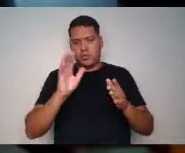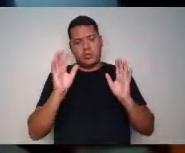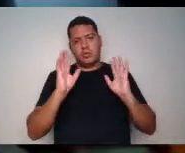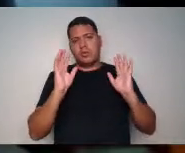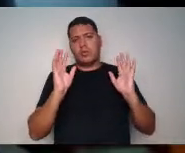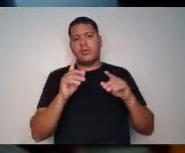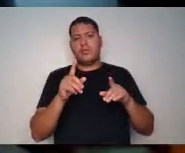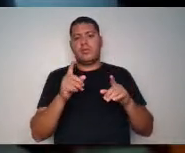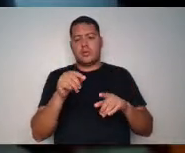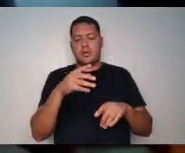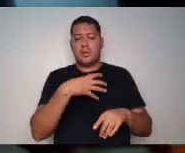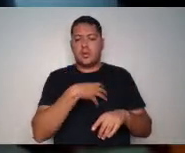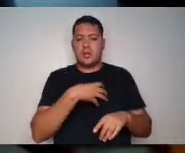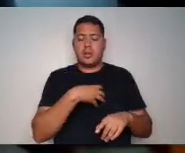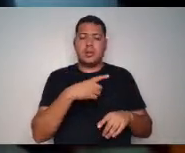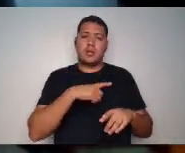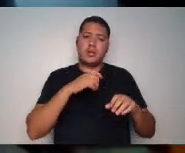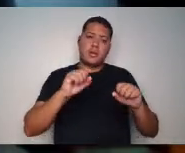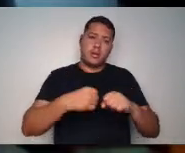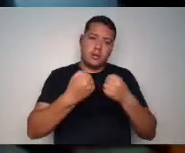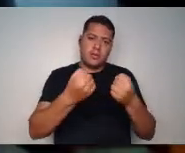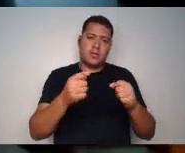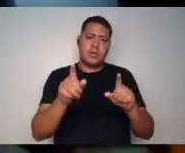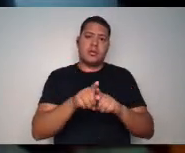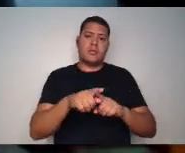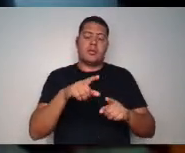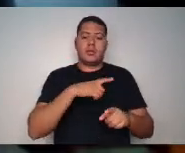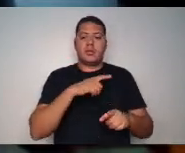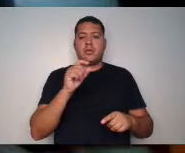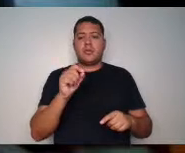be neutral, but it was shown not to be anymore.